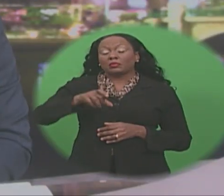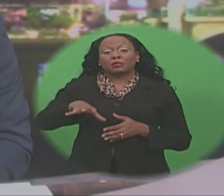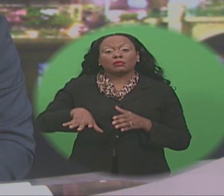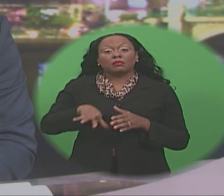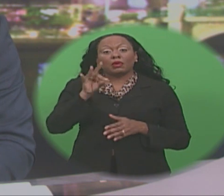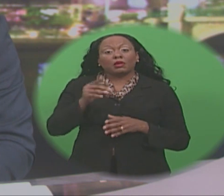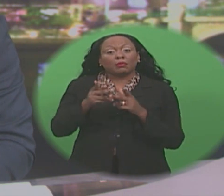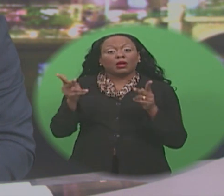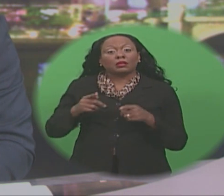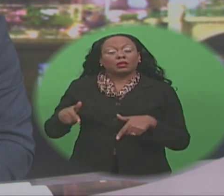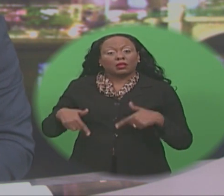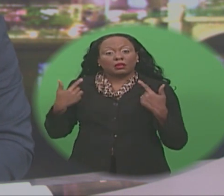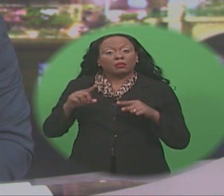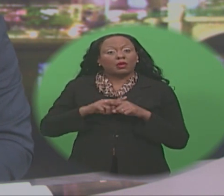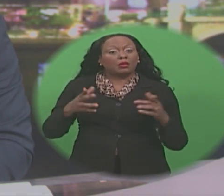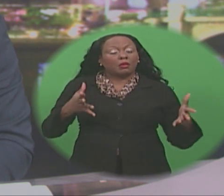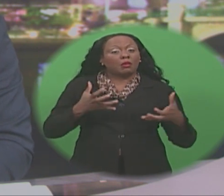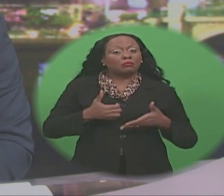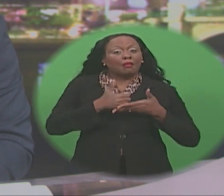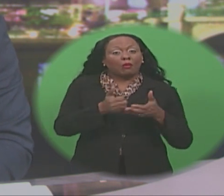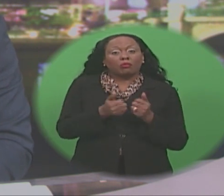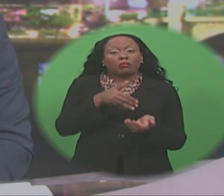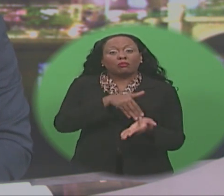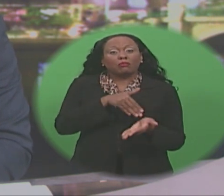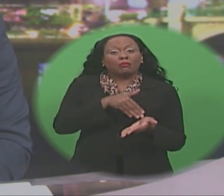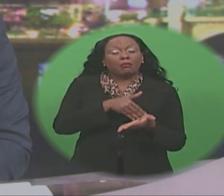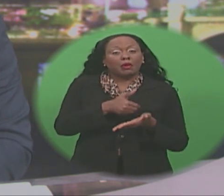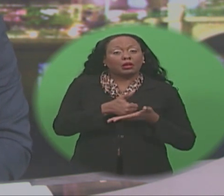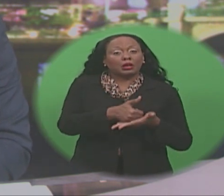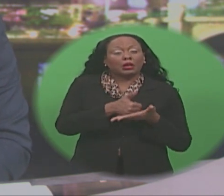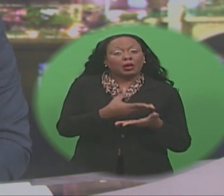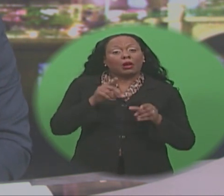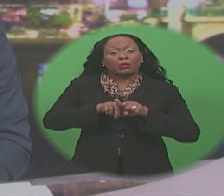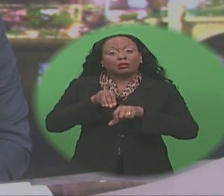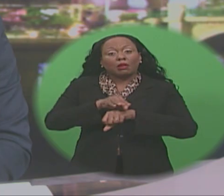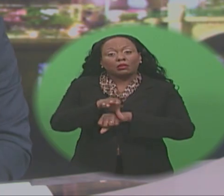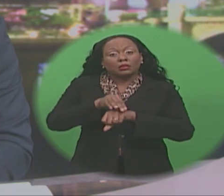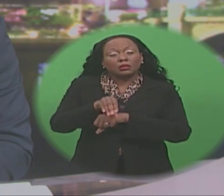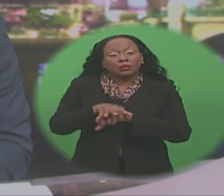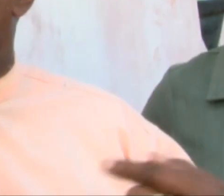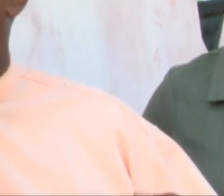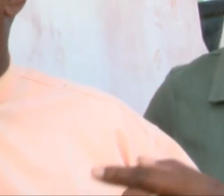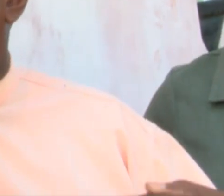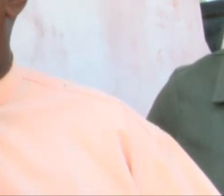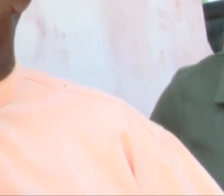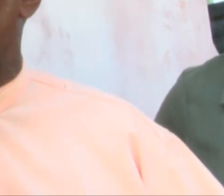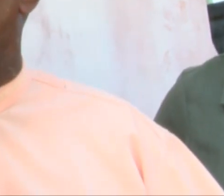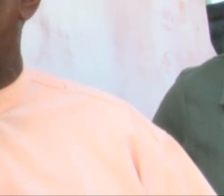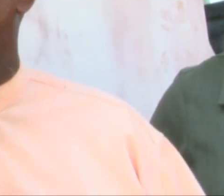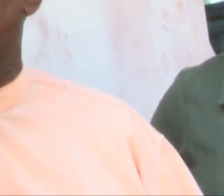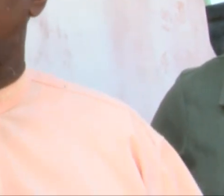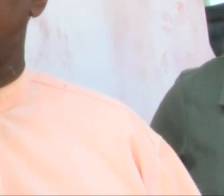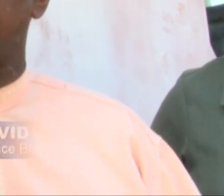Ms. McCree, Reverend Durant says the board will also provide medical attention and counseling. This calls for